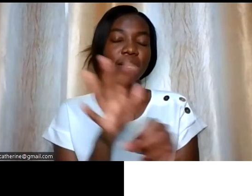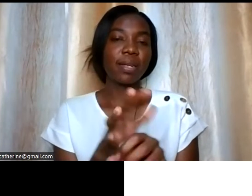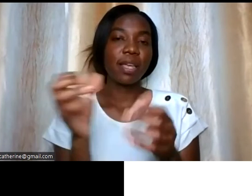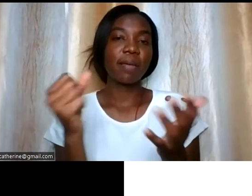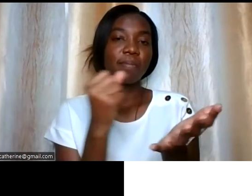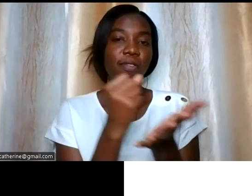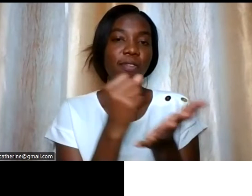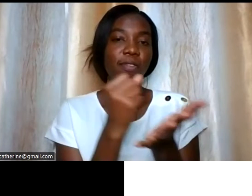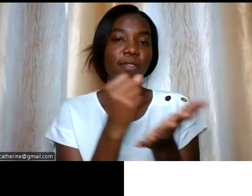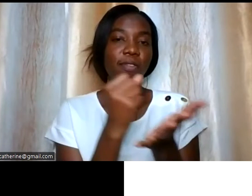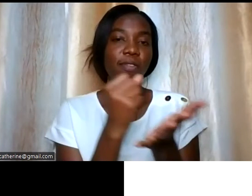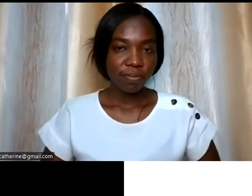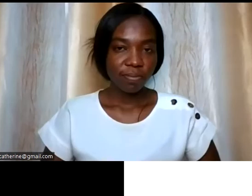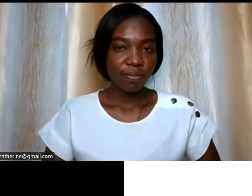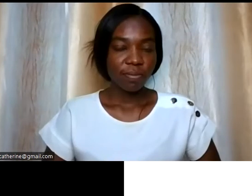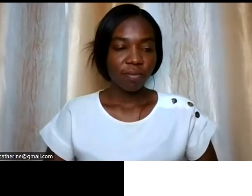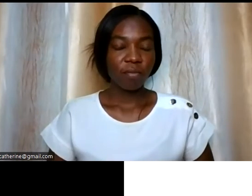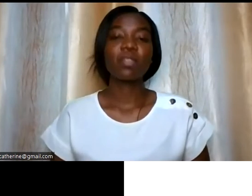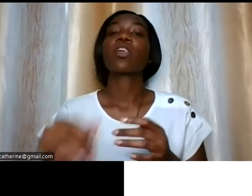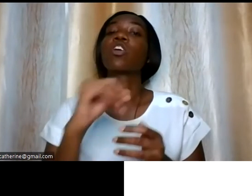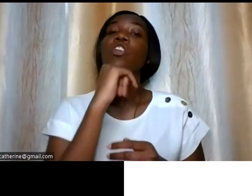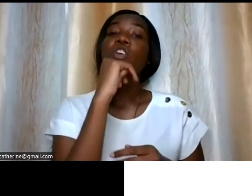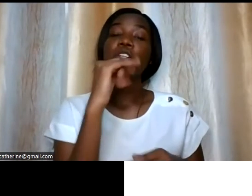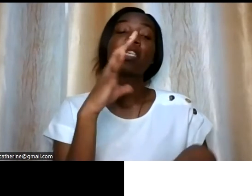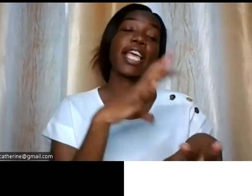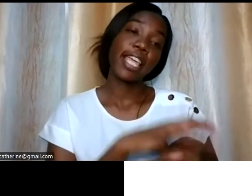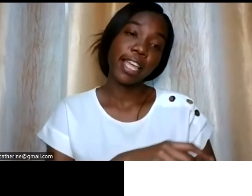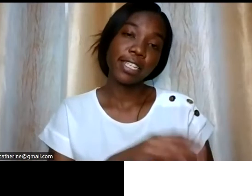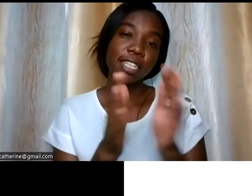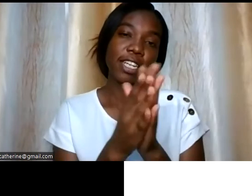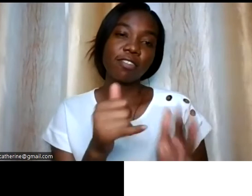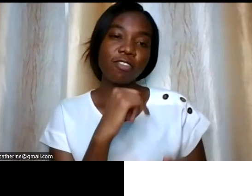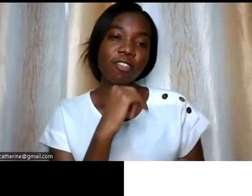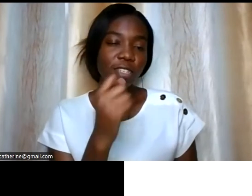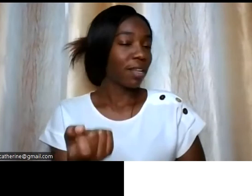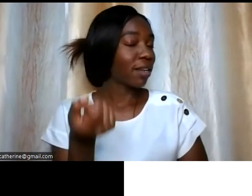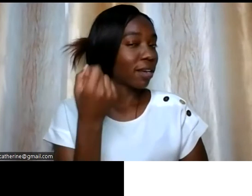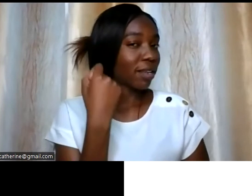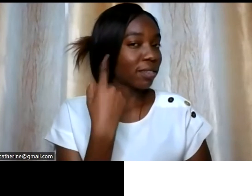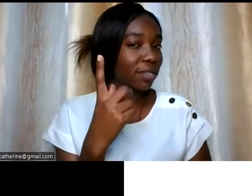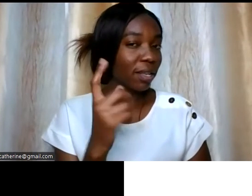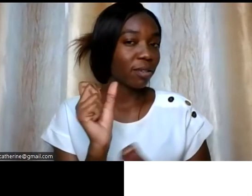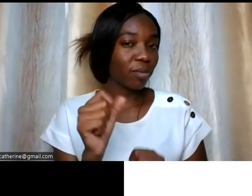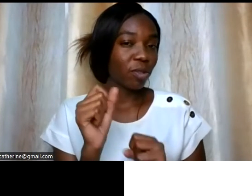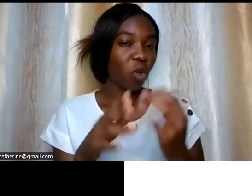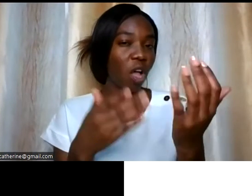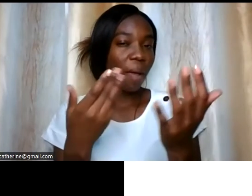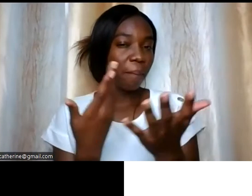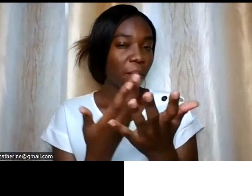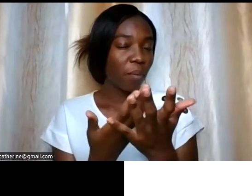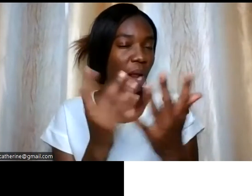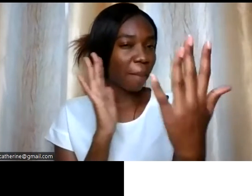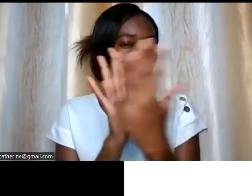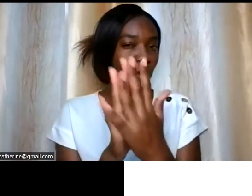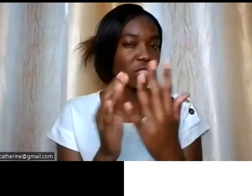they don't seem to get it. They don't seem to understand how to approach this situation. What is your take on